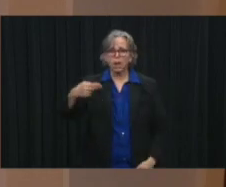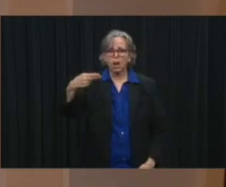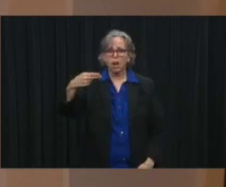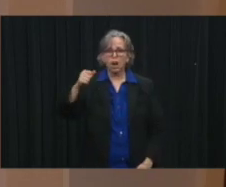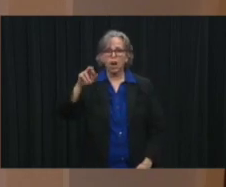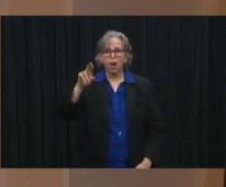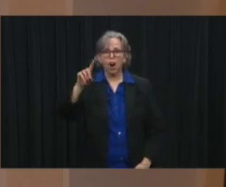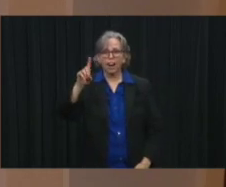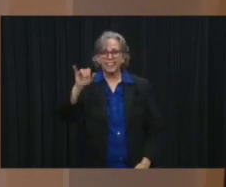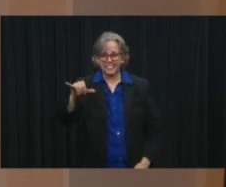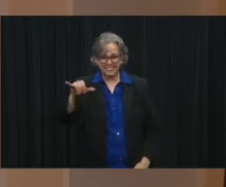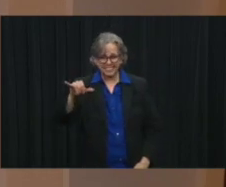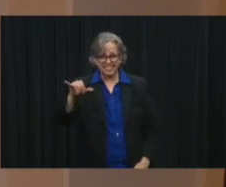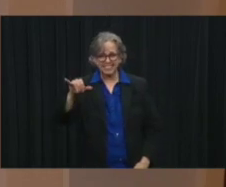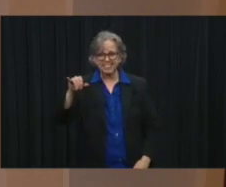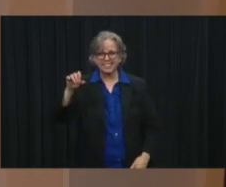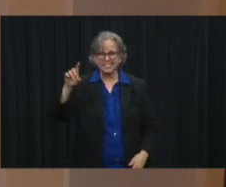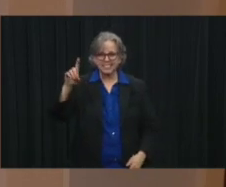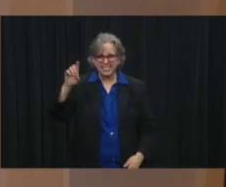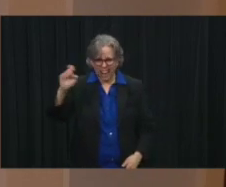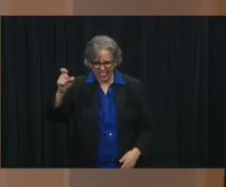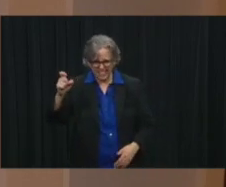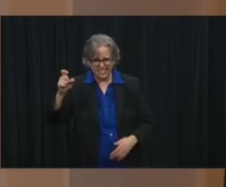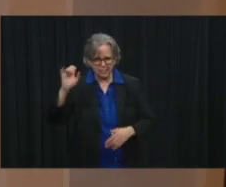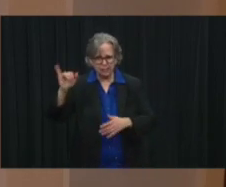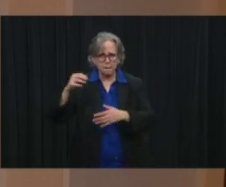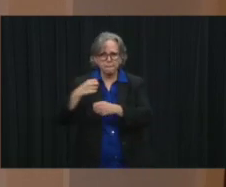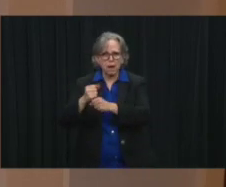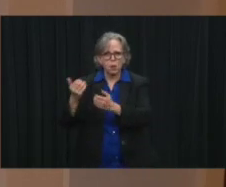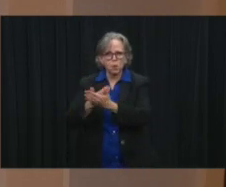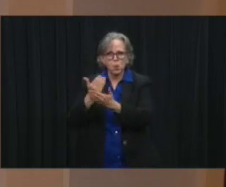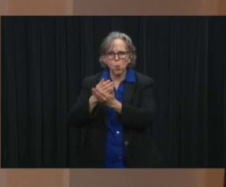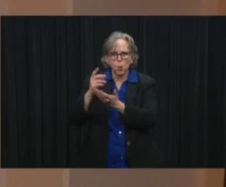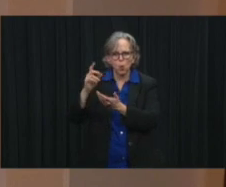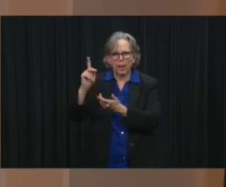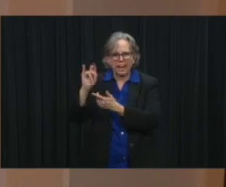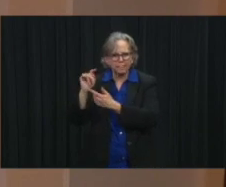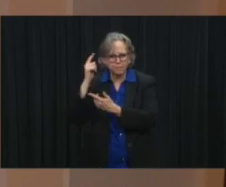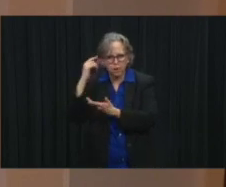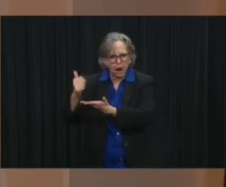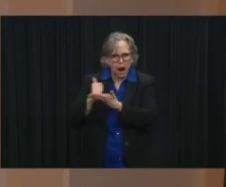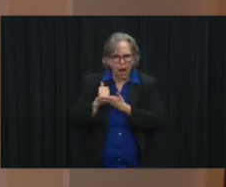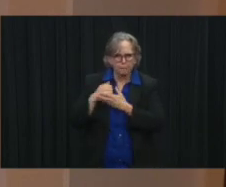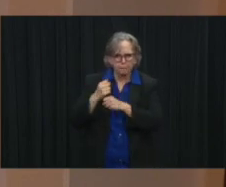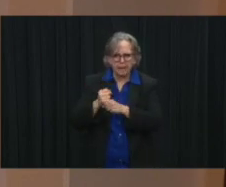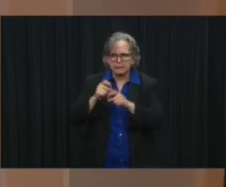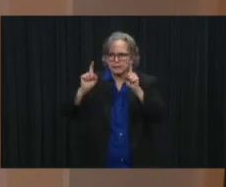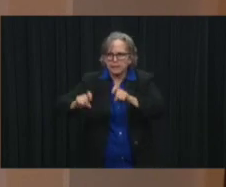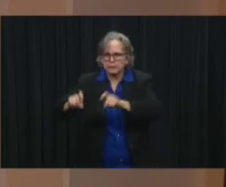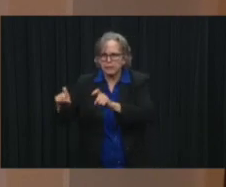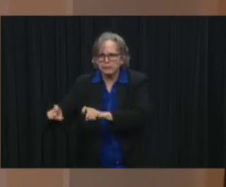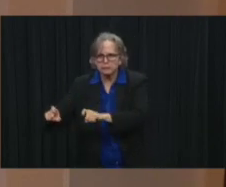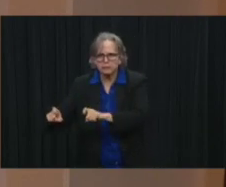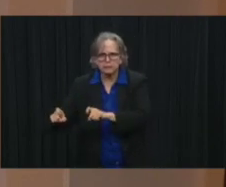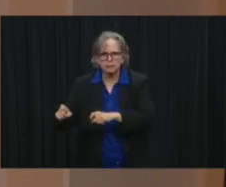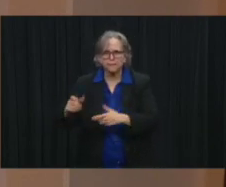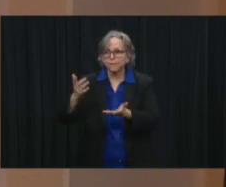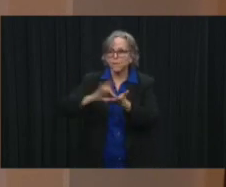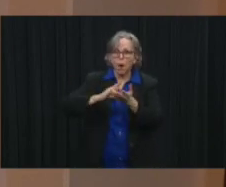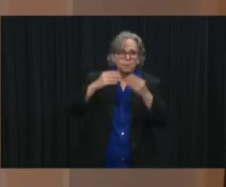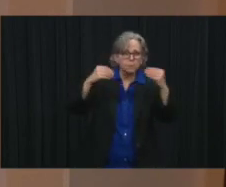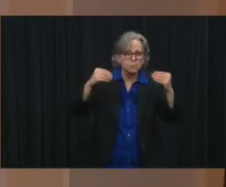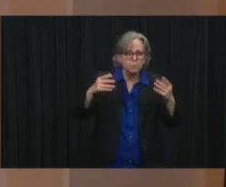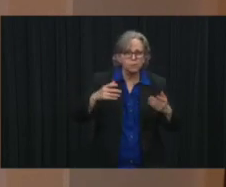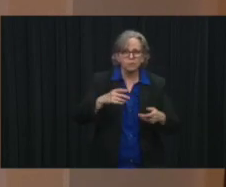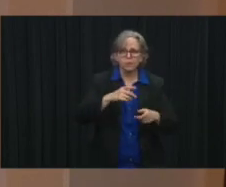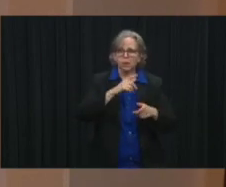diagnostic kits. We have all kinds of pharmacies and food delivery and call centers that need help.